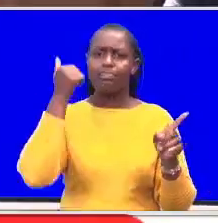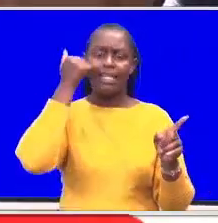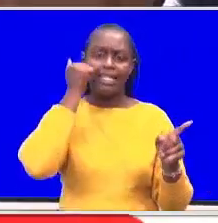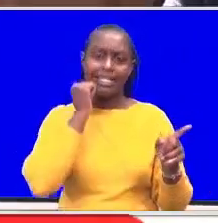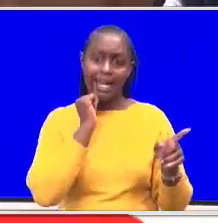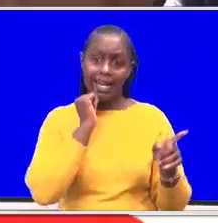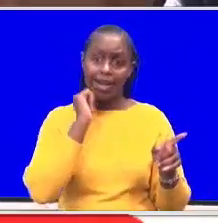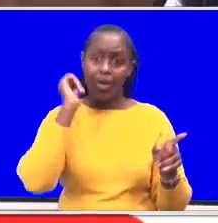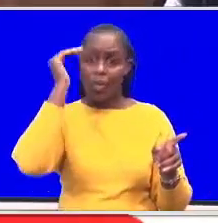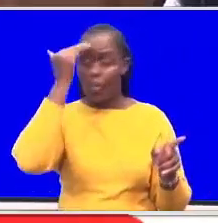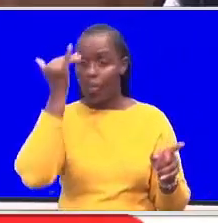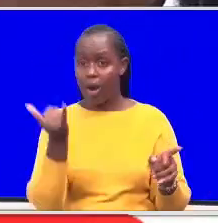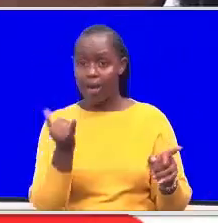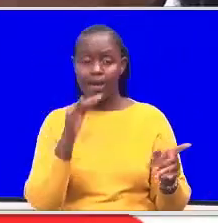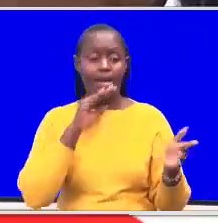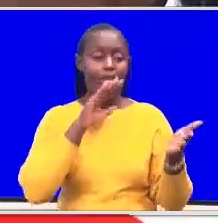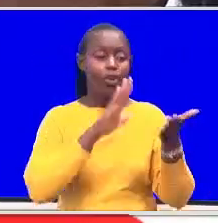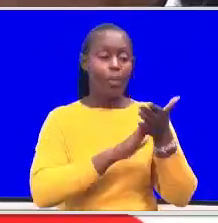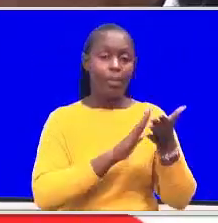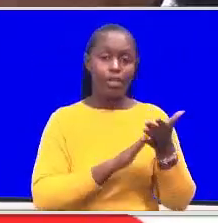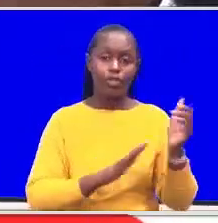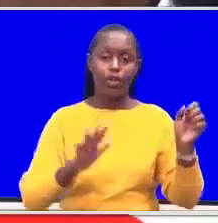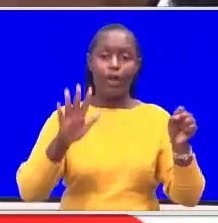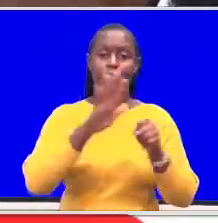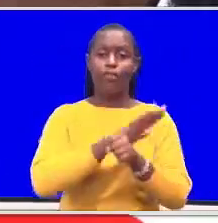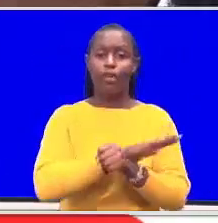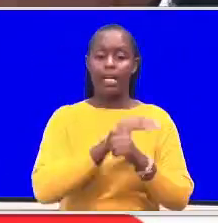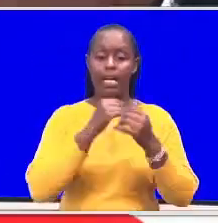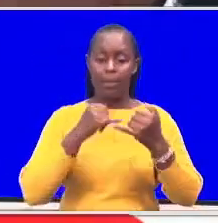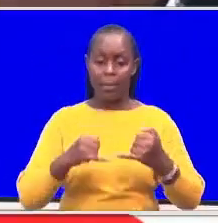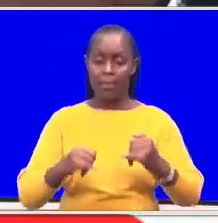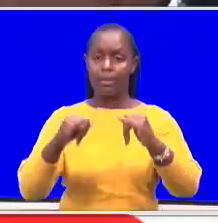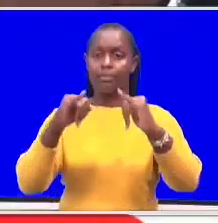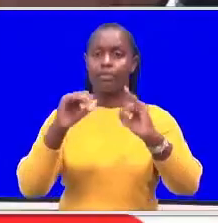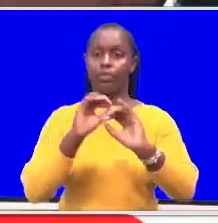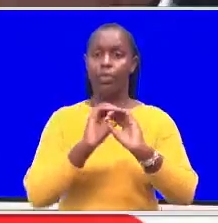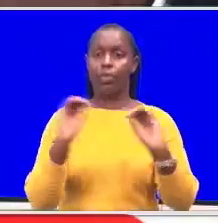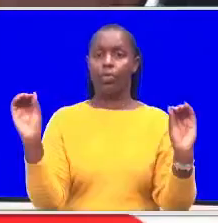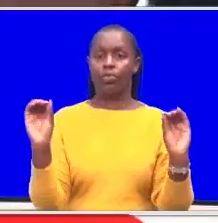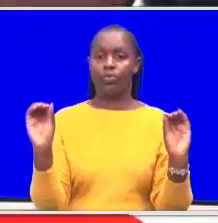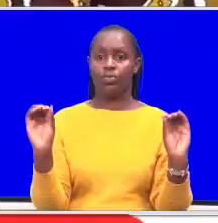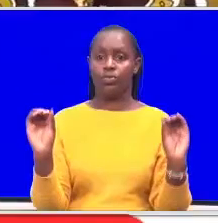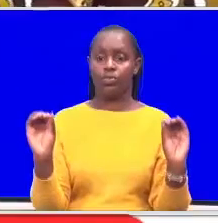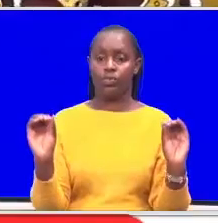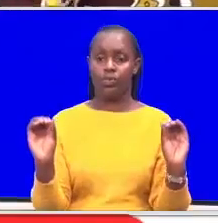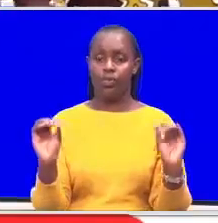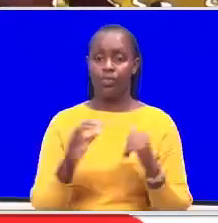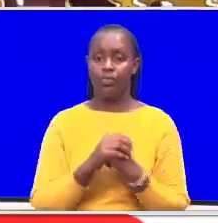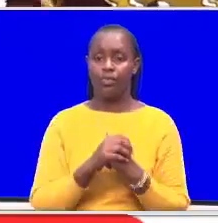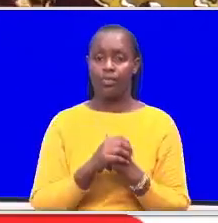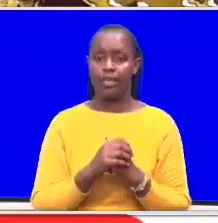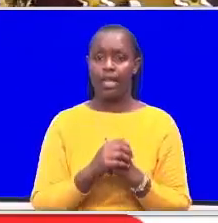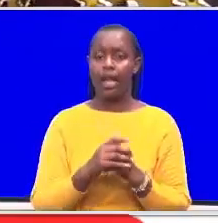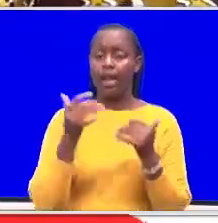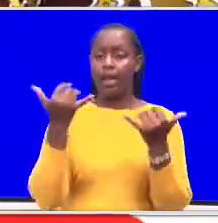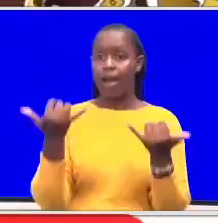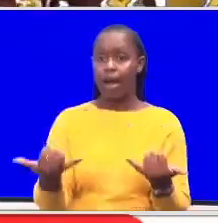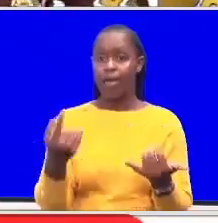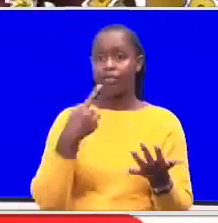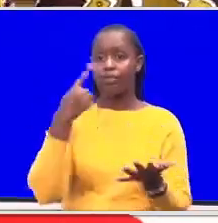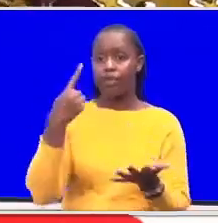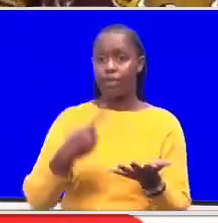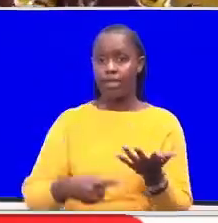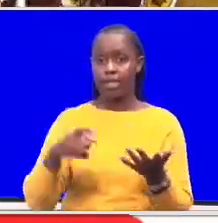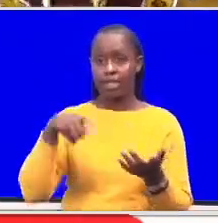the recommendations have not been fully followed through or implemented. Aidha, wametaka kuwe na